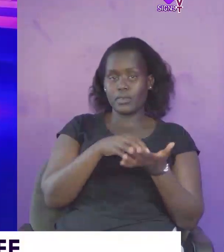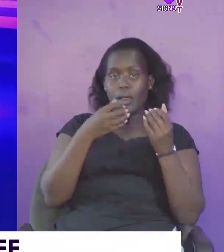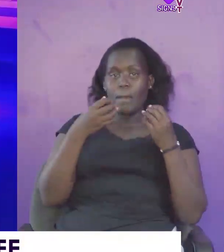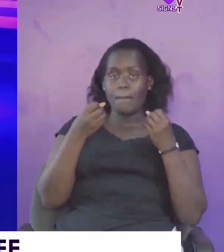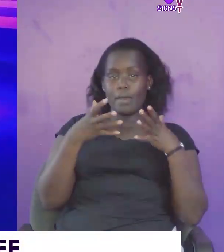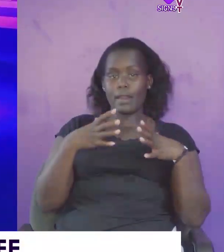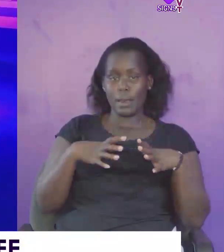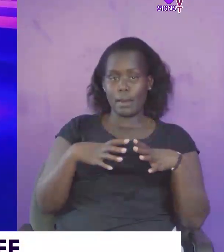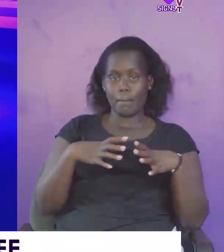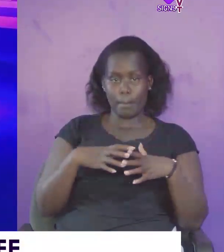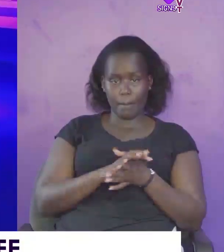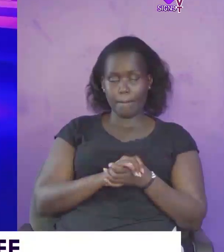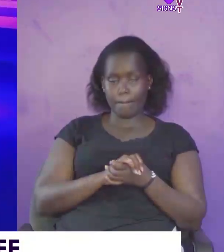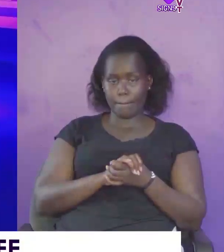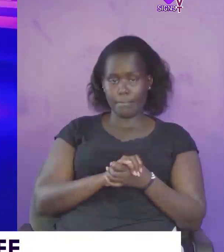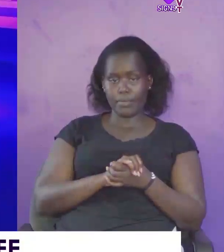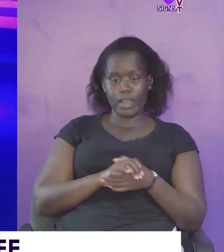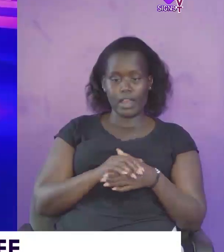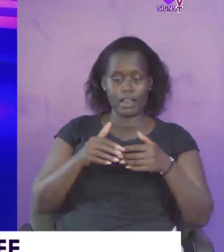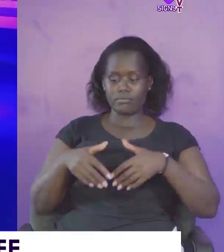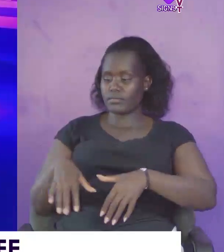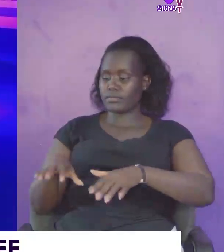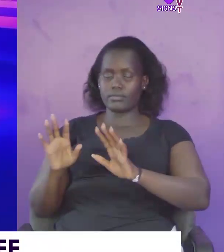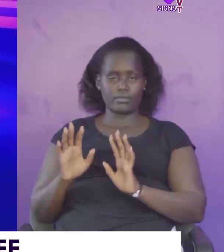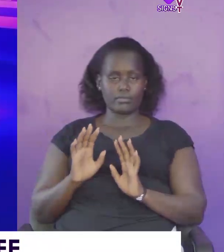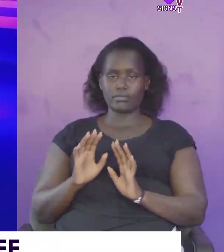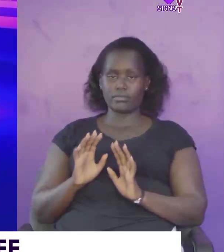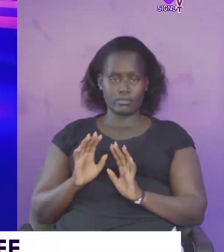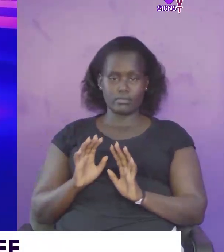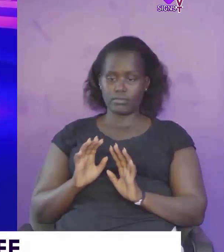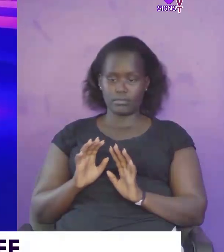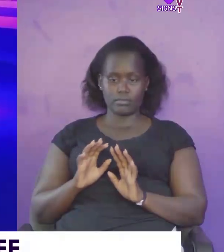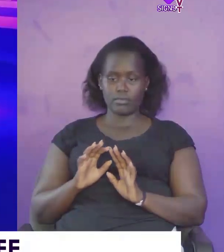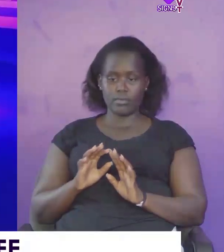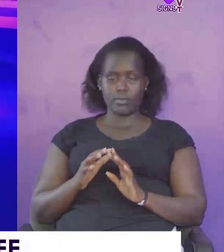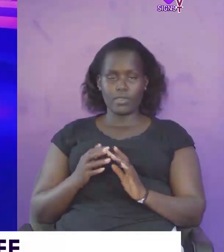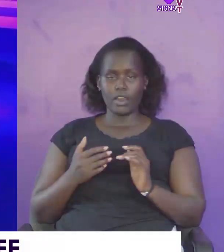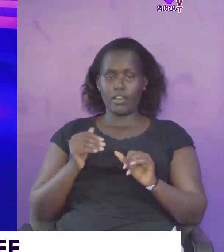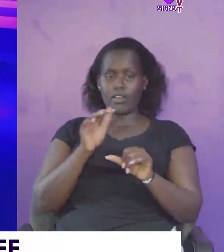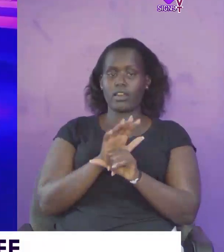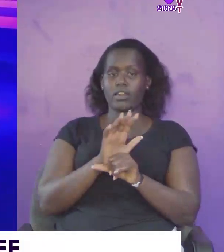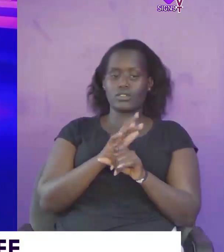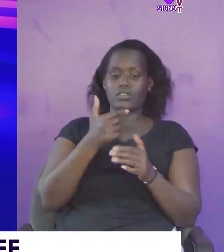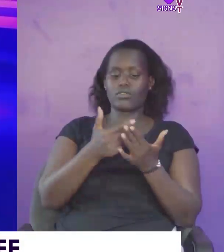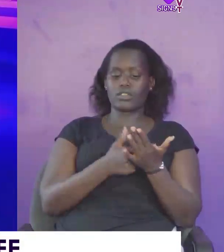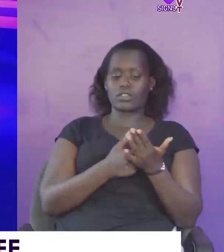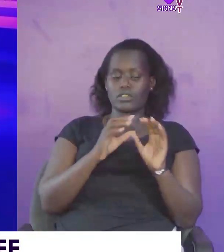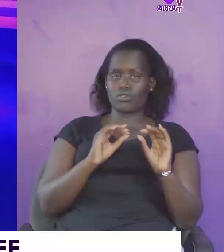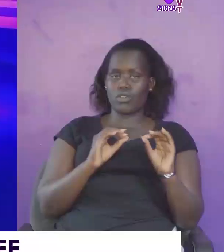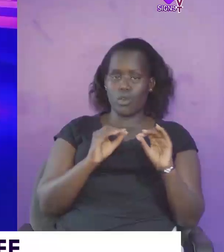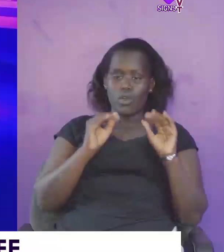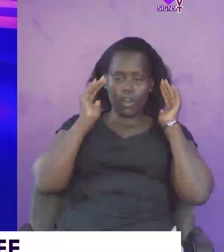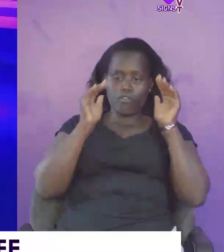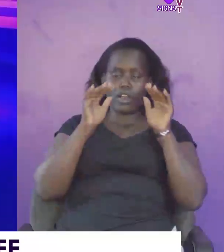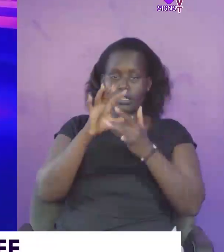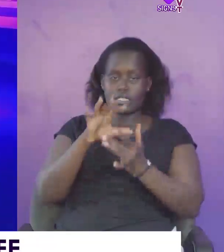people are abandoned. Or you know, there is no much talk or much focus on you know,